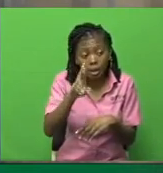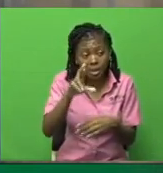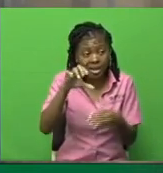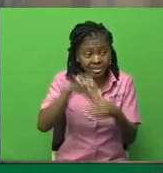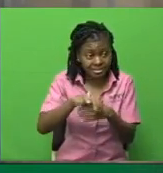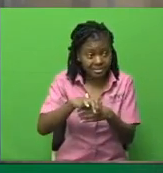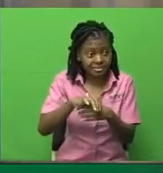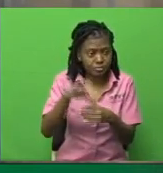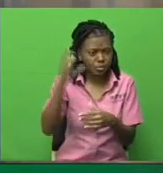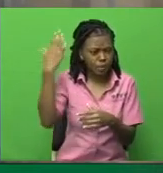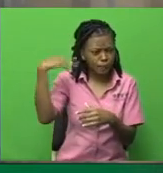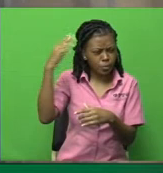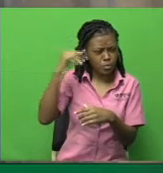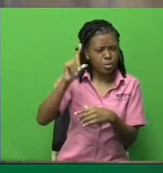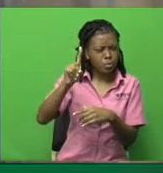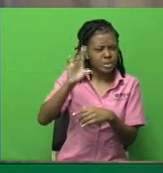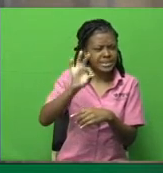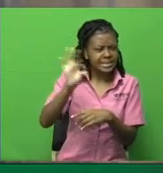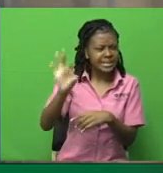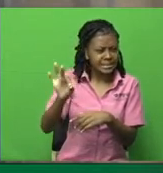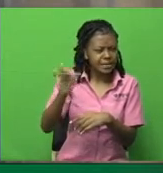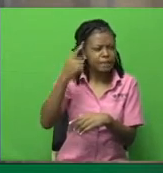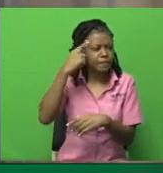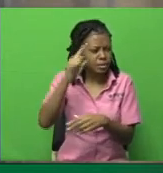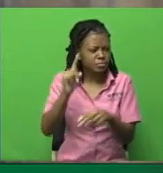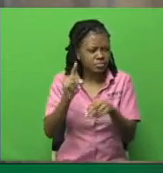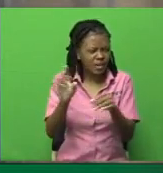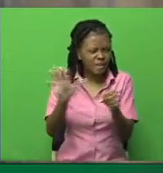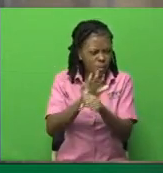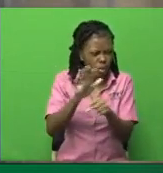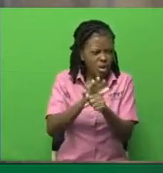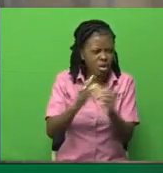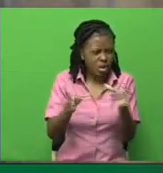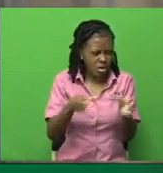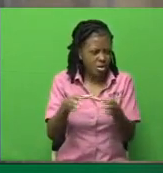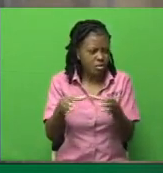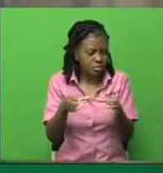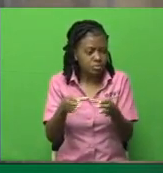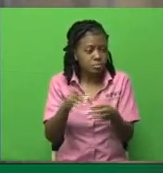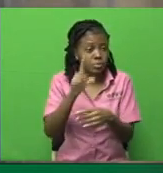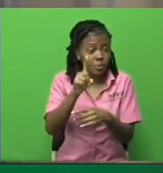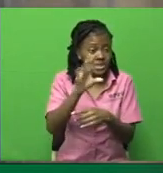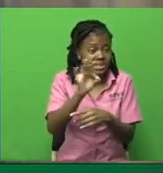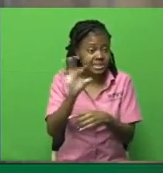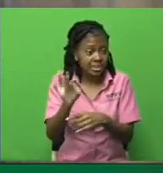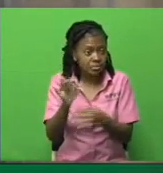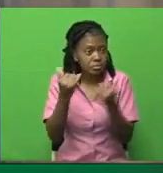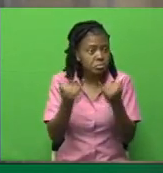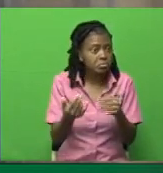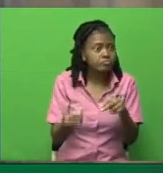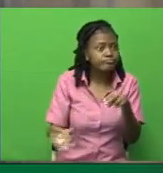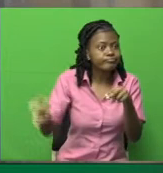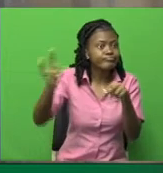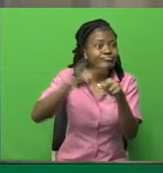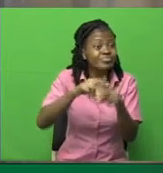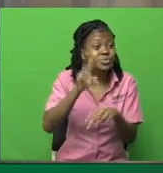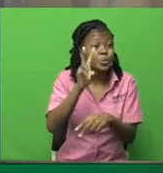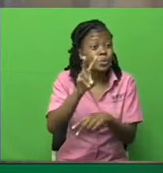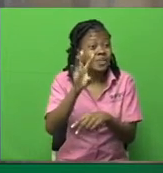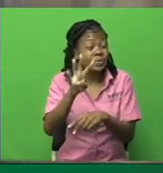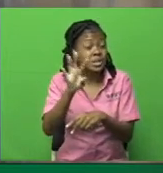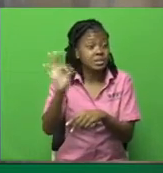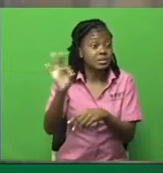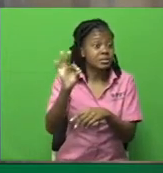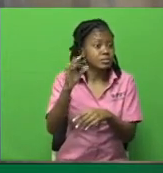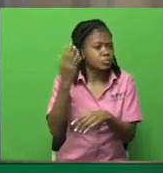to now 279. an increase of eighty dollars each fill up these are for 60 liters from 204